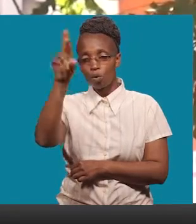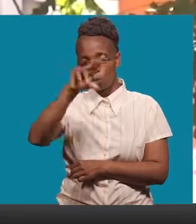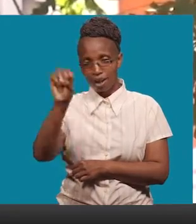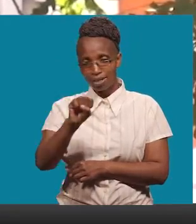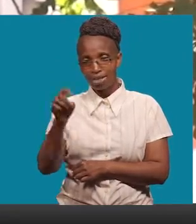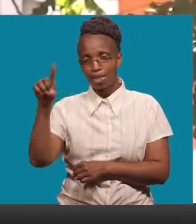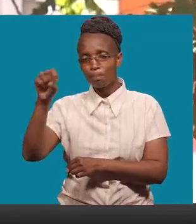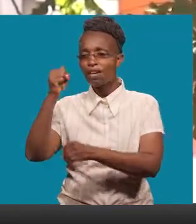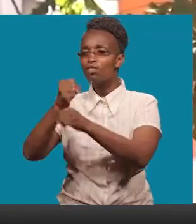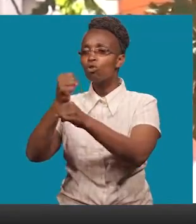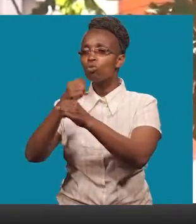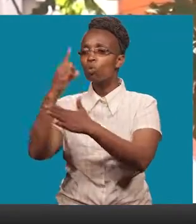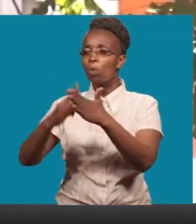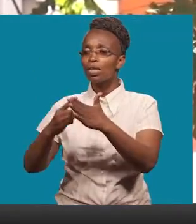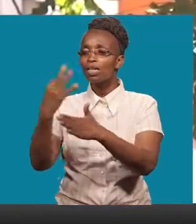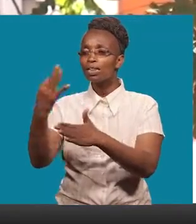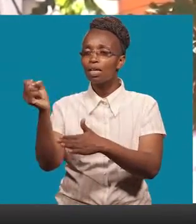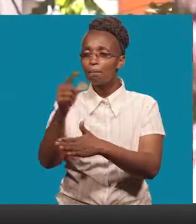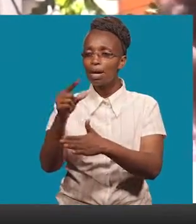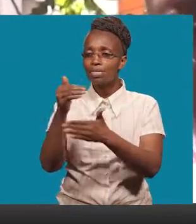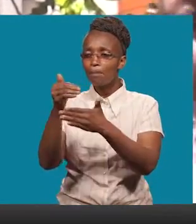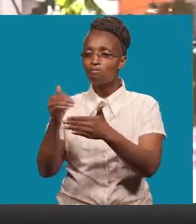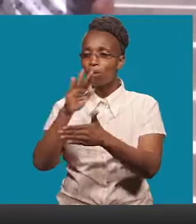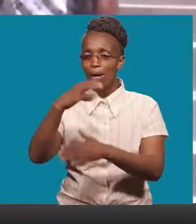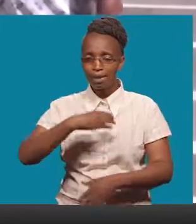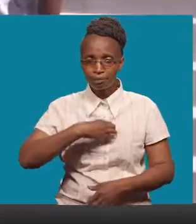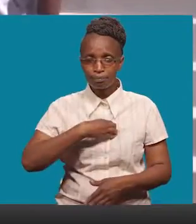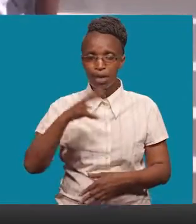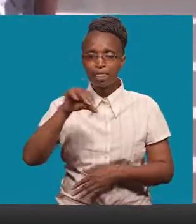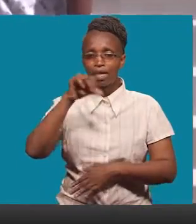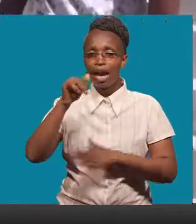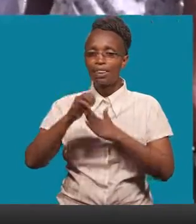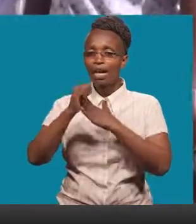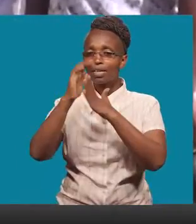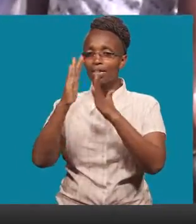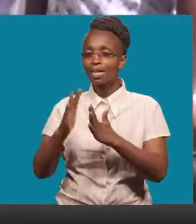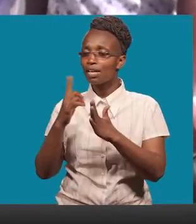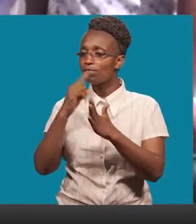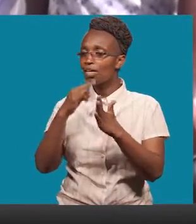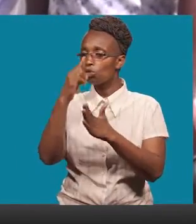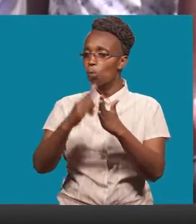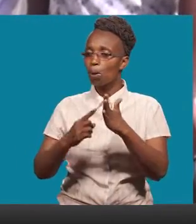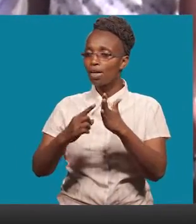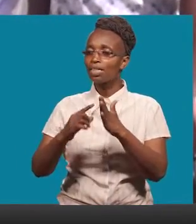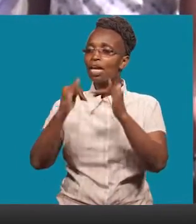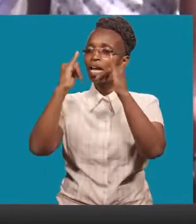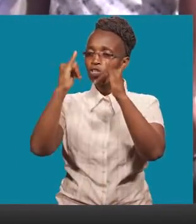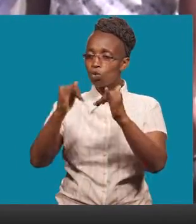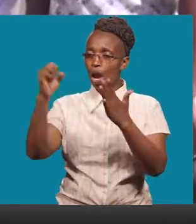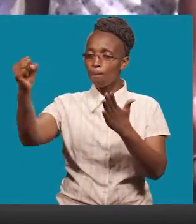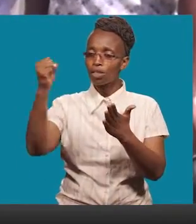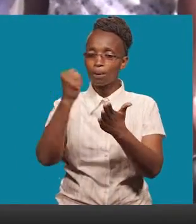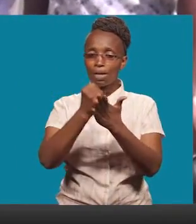at anniversary towers 3 months of their retirement? Kiongozi mwingine wa mrengo huo alisema uteuzi